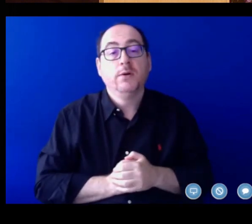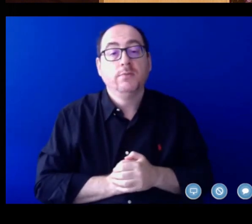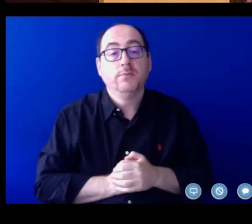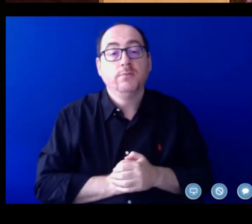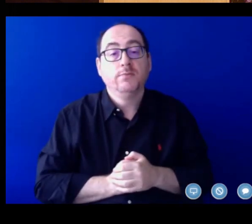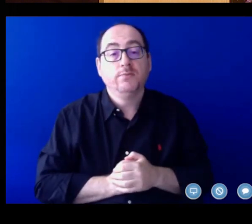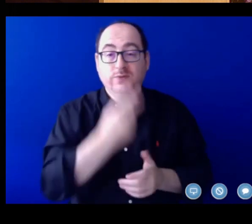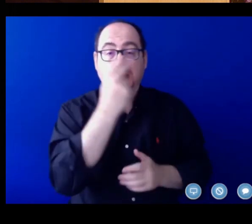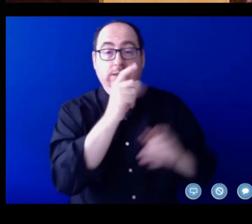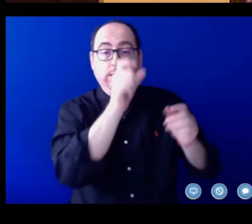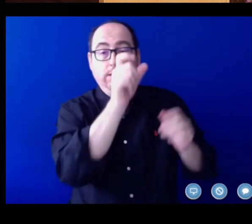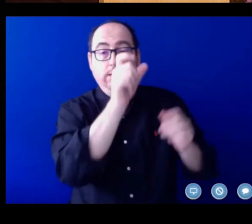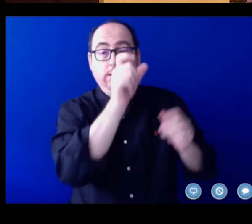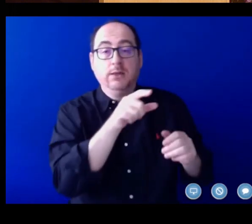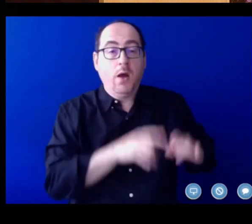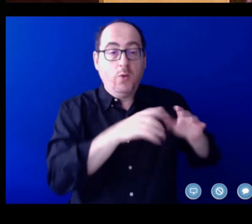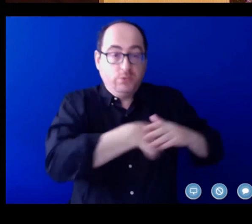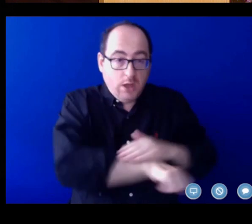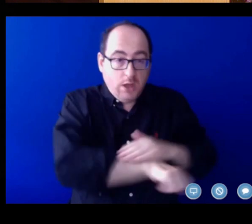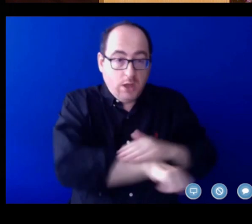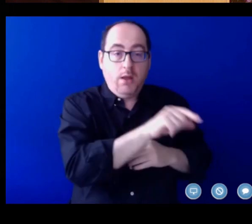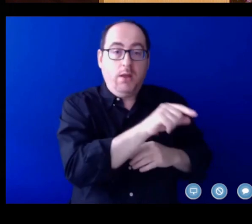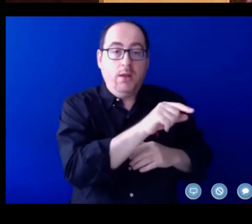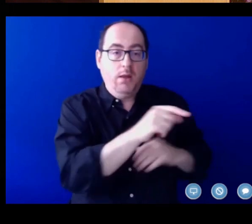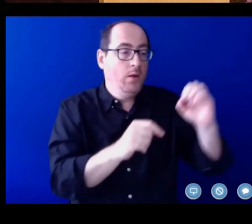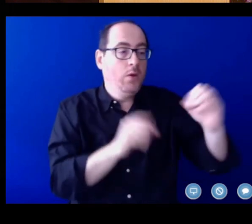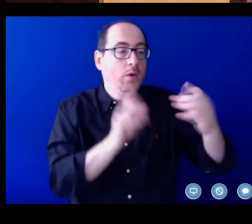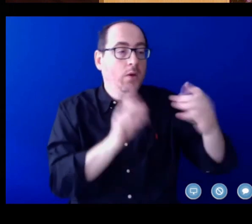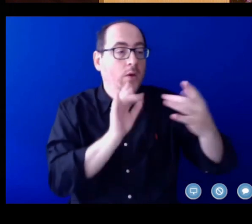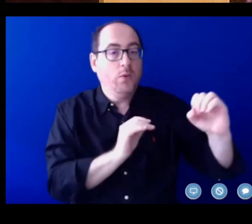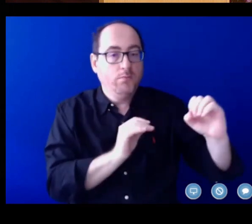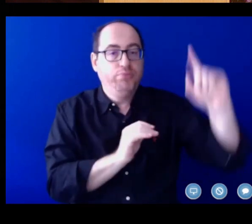end, and overseas-born friends increased from a median of 2 to 5.